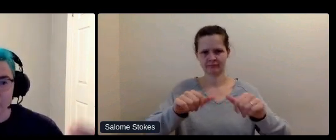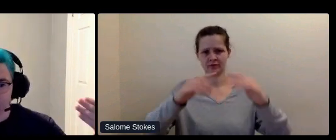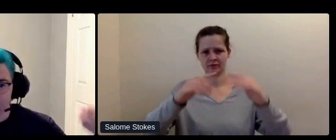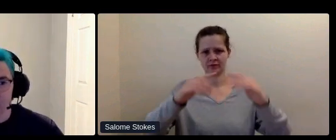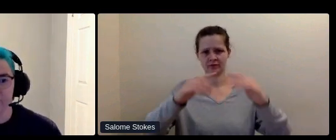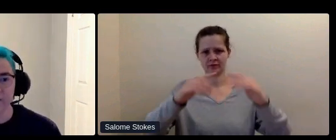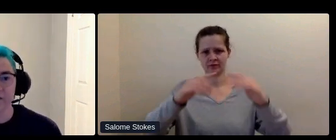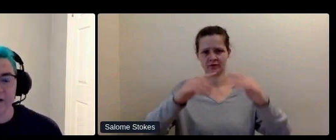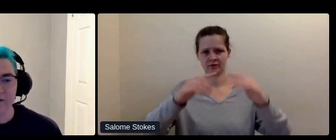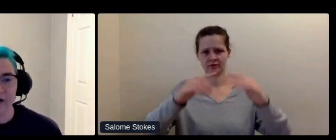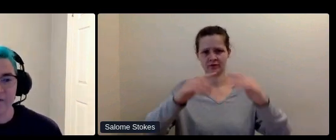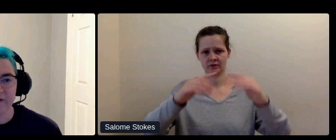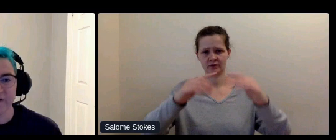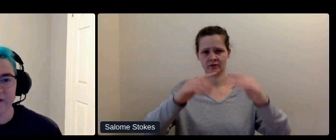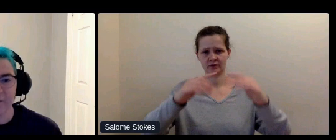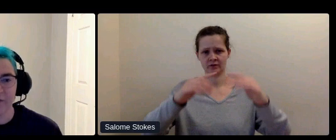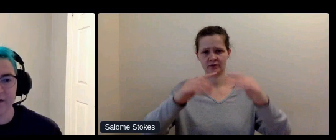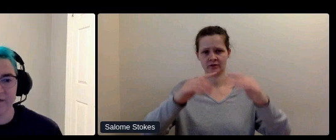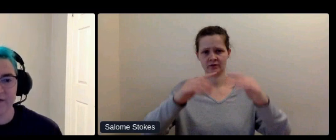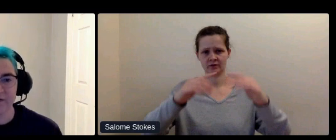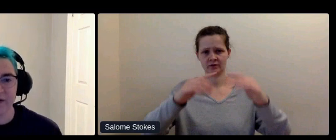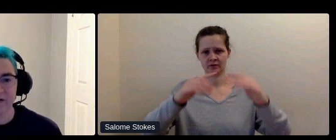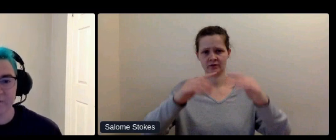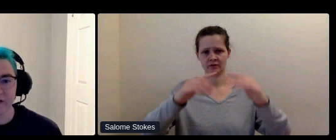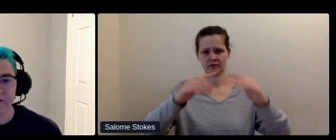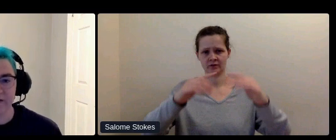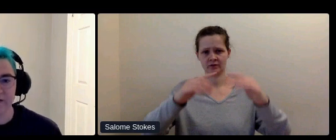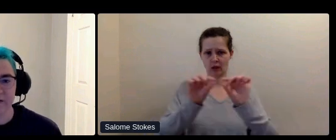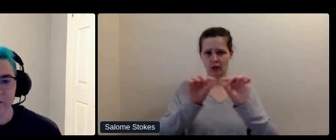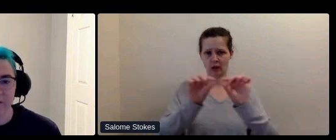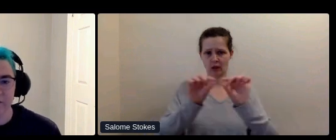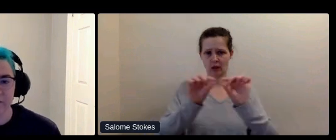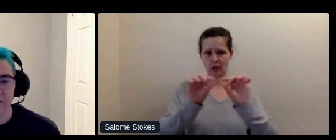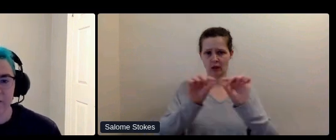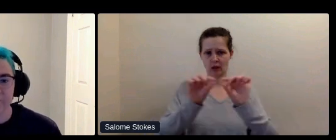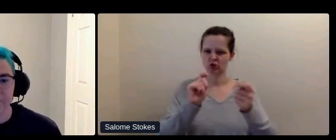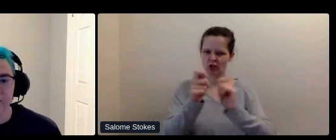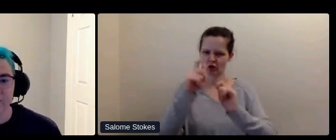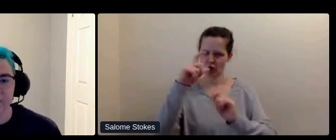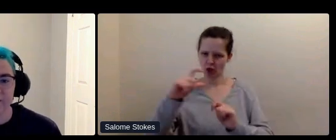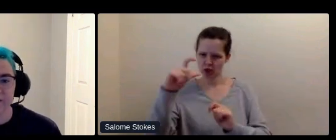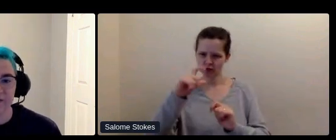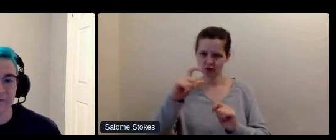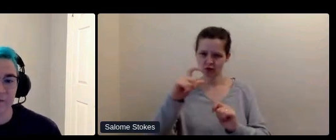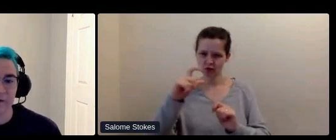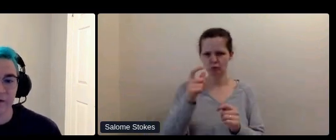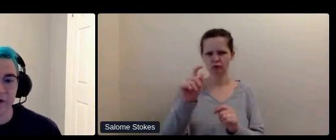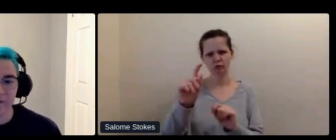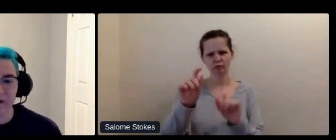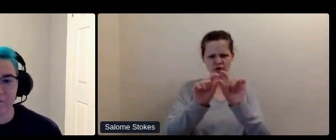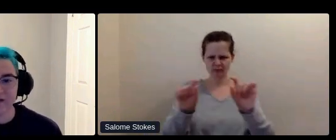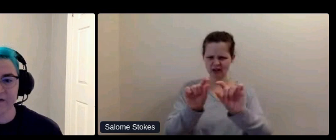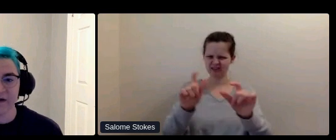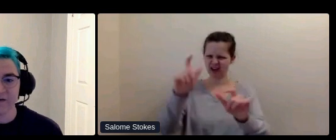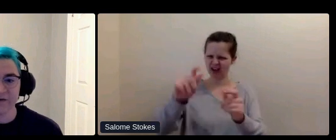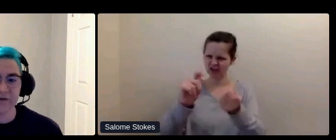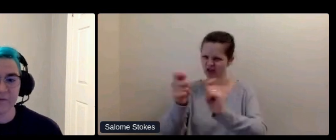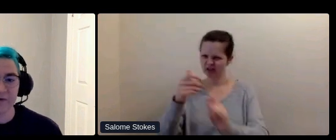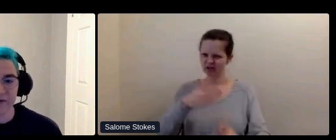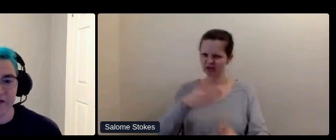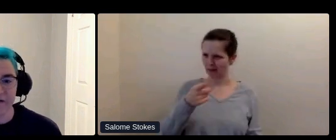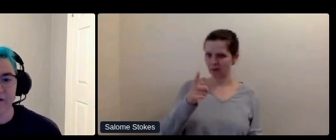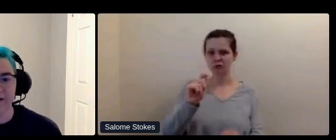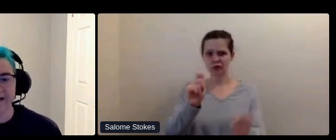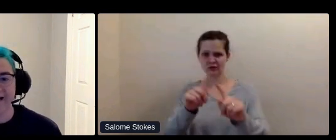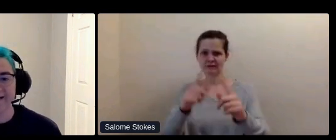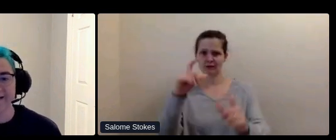So we offered a lot of options that allowed players to customize their subtitles, and the speaker systems were automated based on characters who spoke